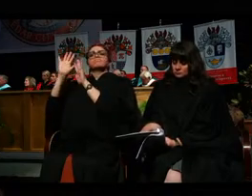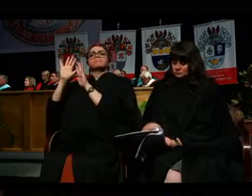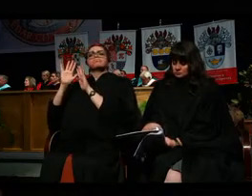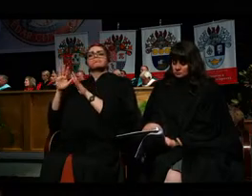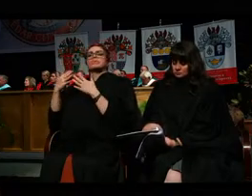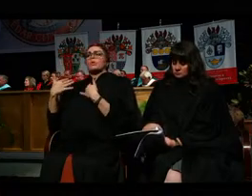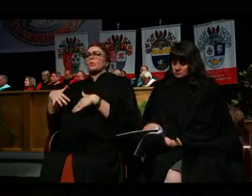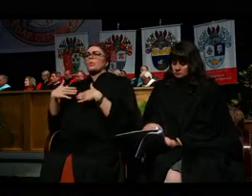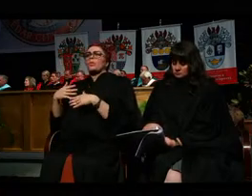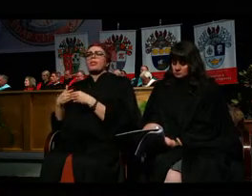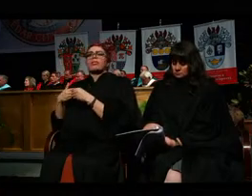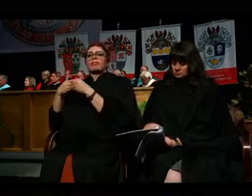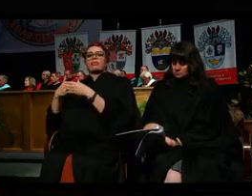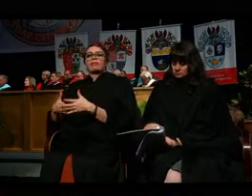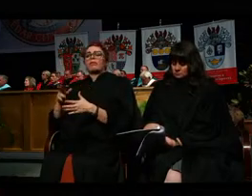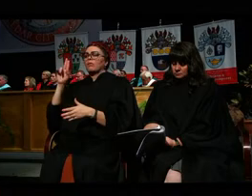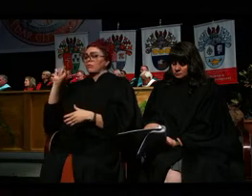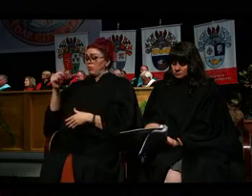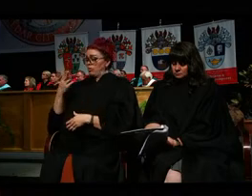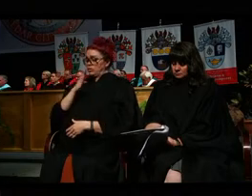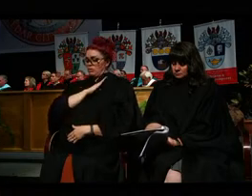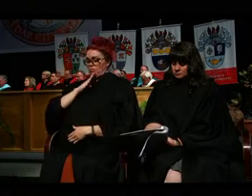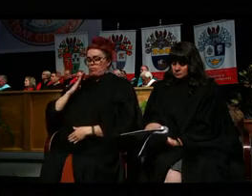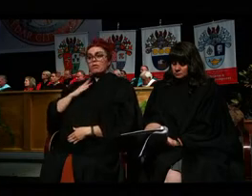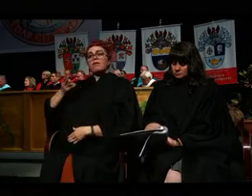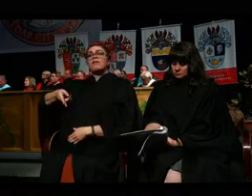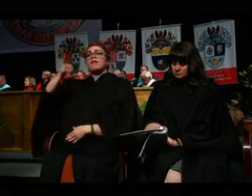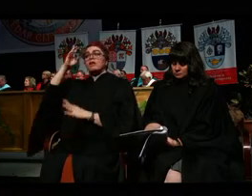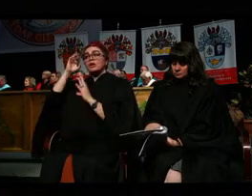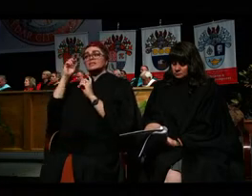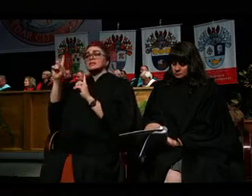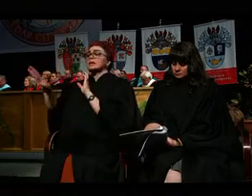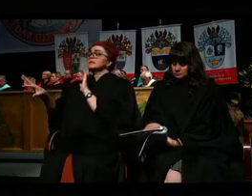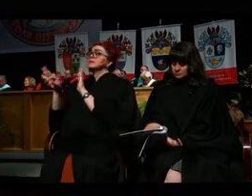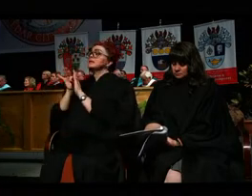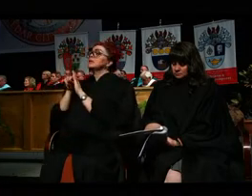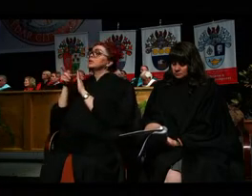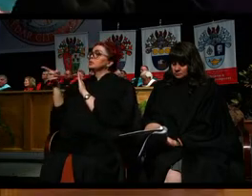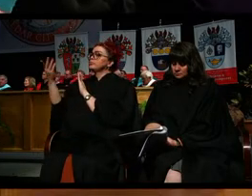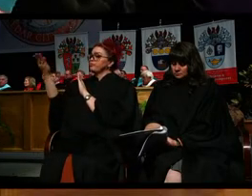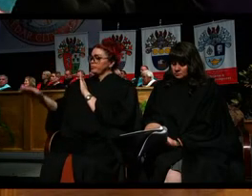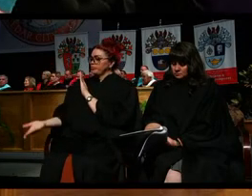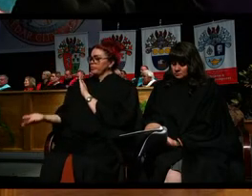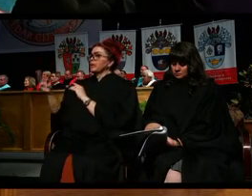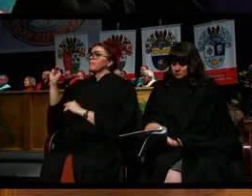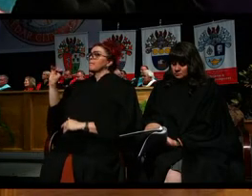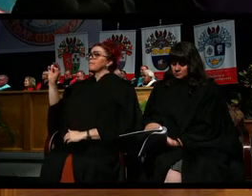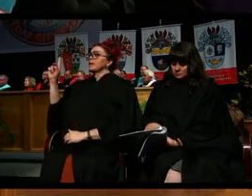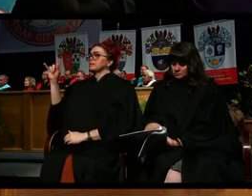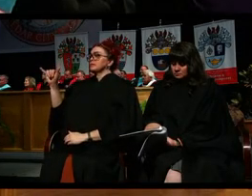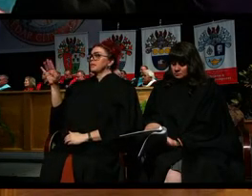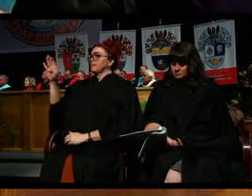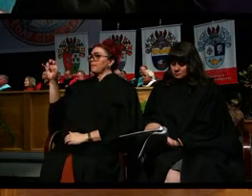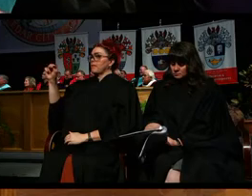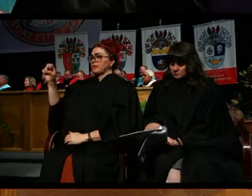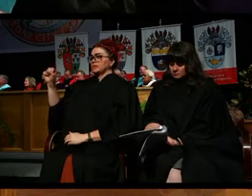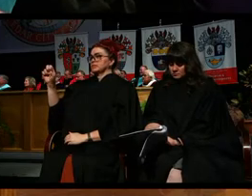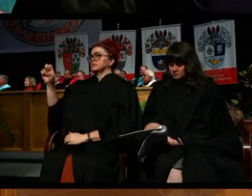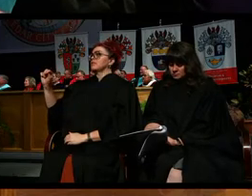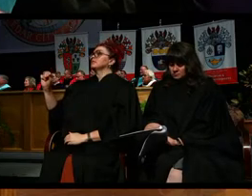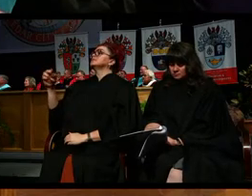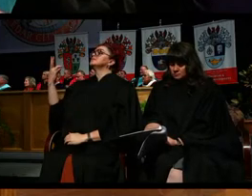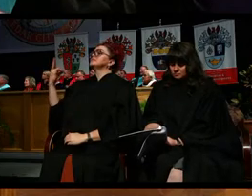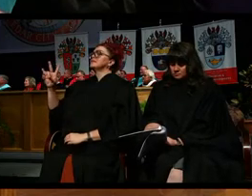Utah Board of Higher Education selected you, Mindy Benson, as the 17th president